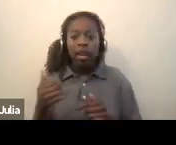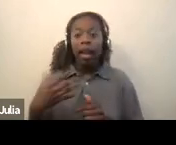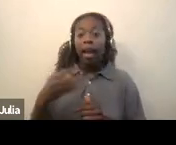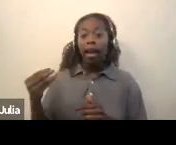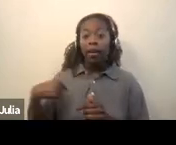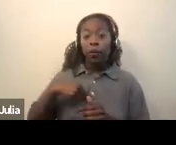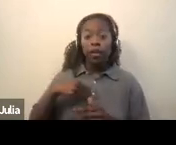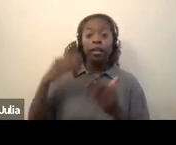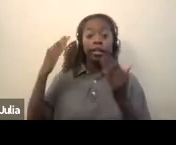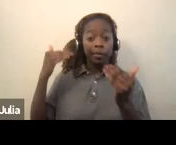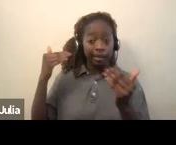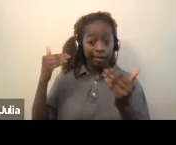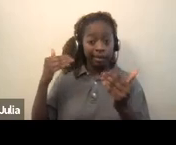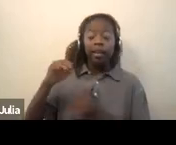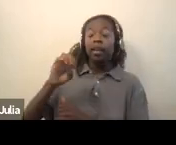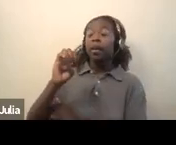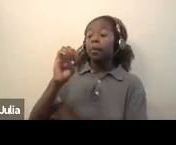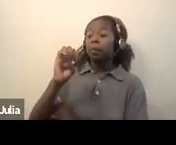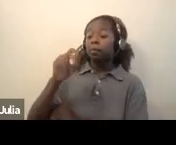pebt distribution